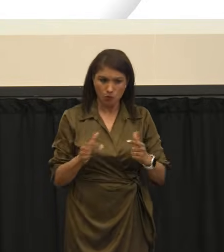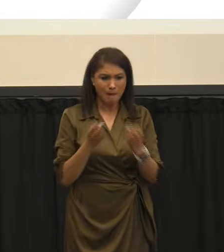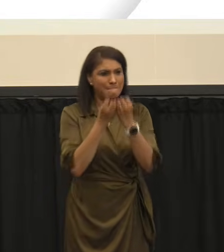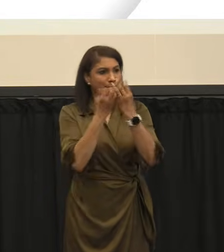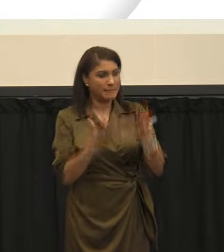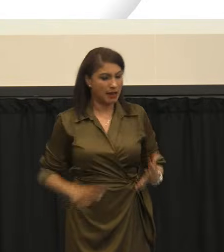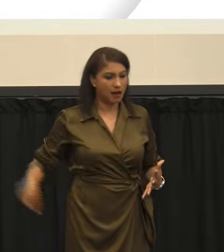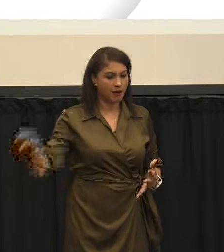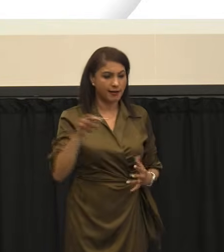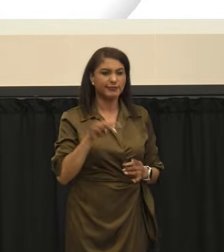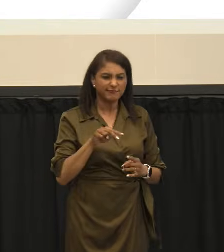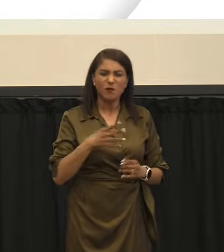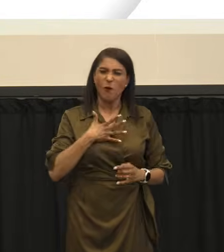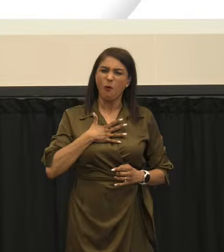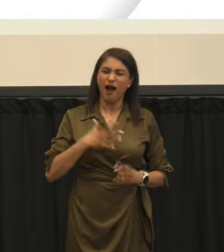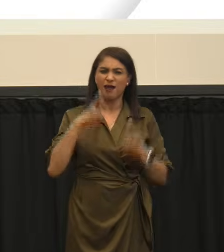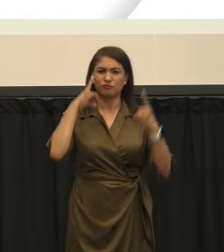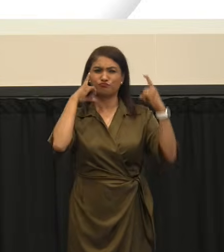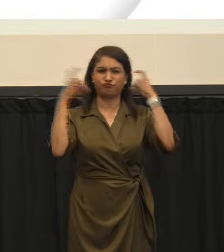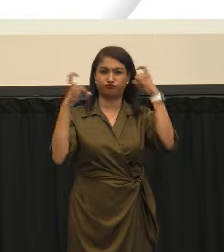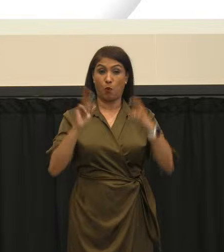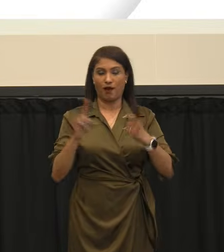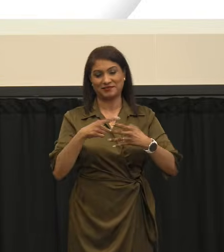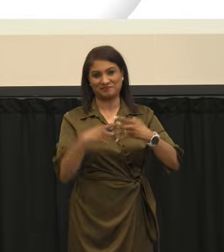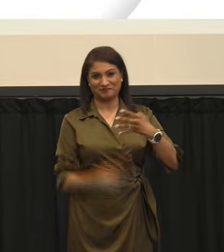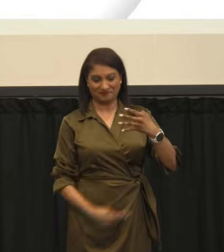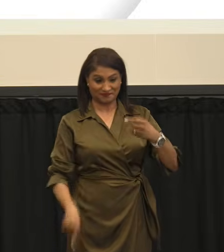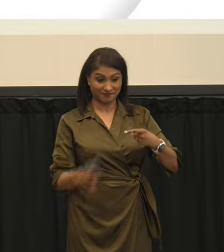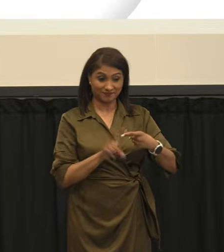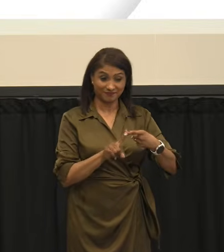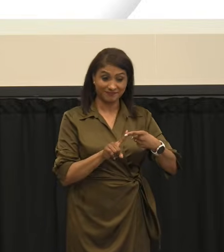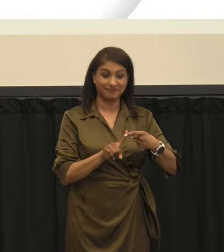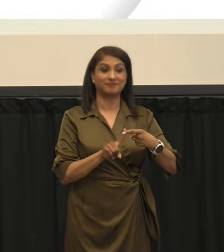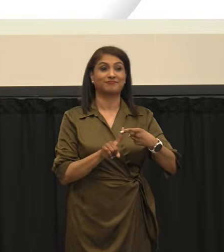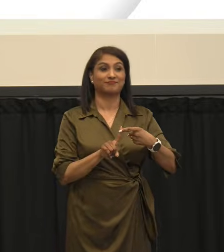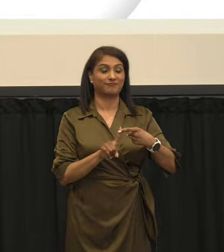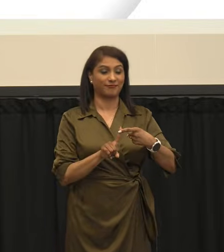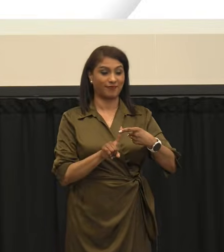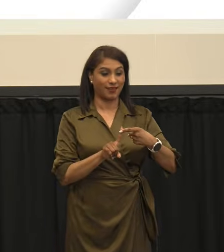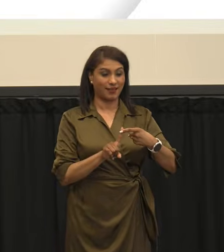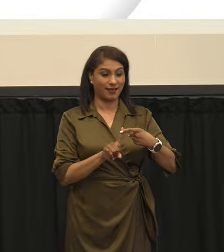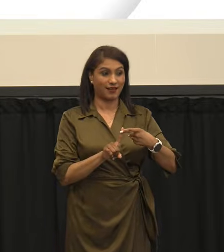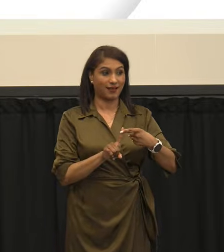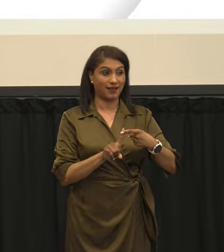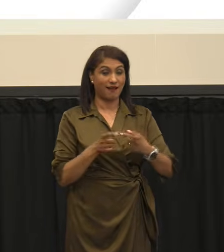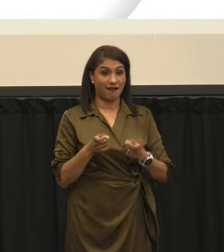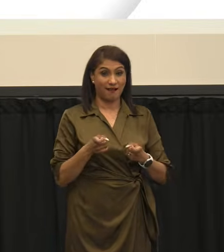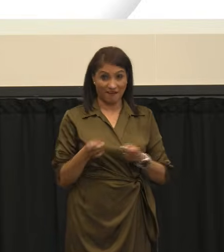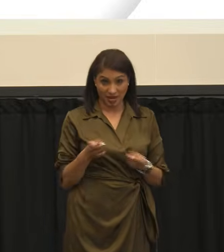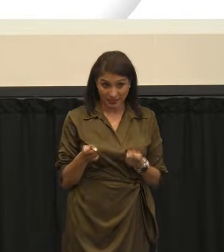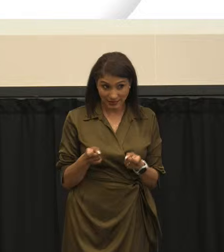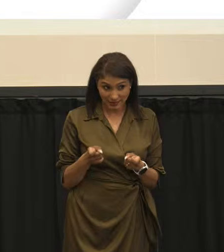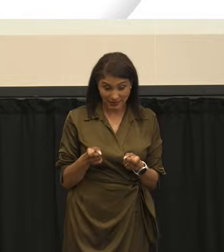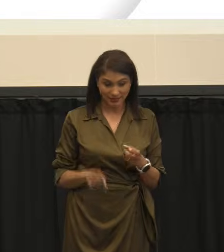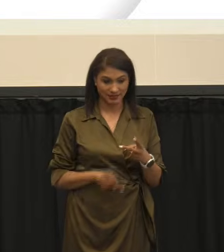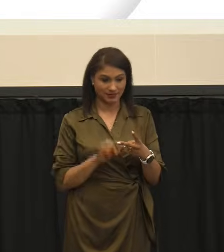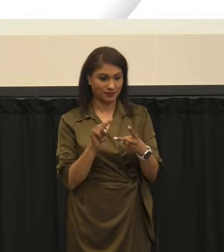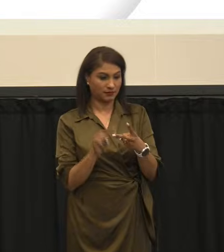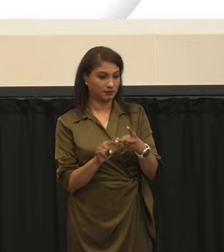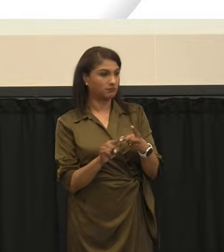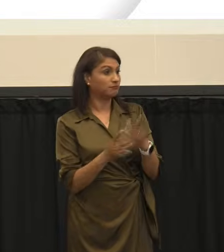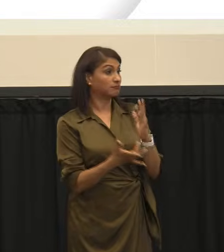works within the SASL community. And this is mainly defined what our 4 objectives